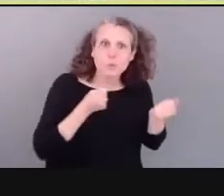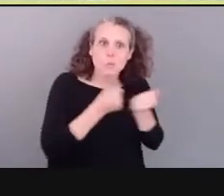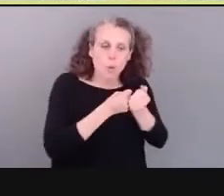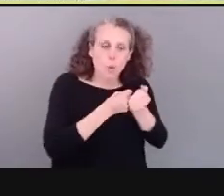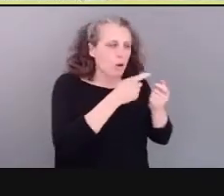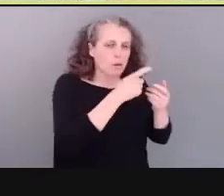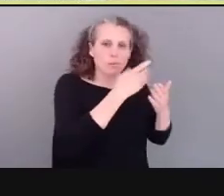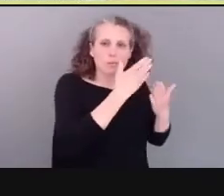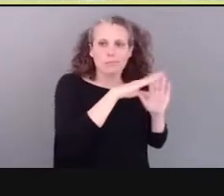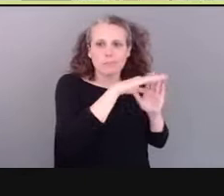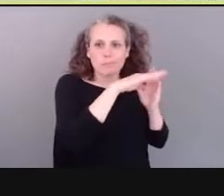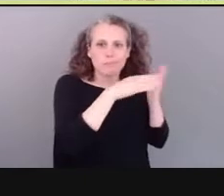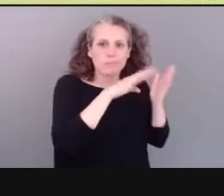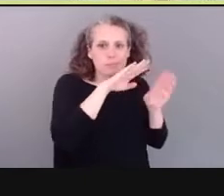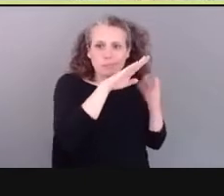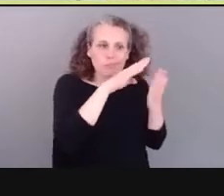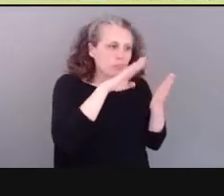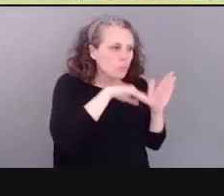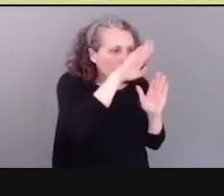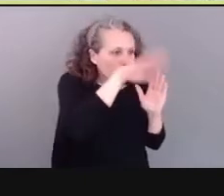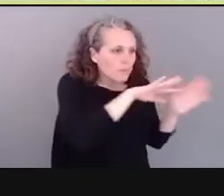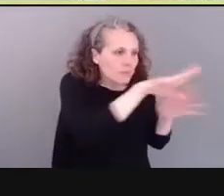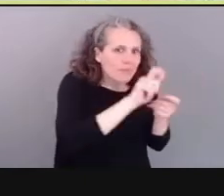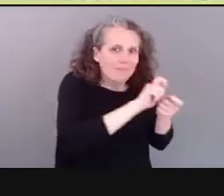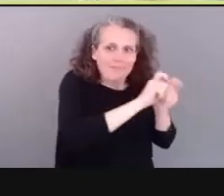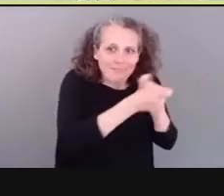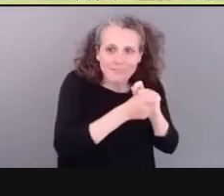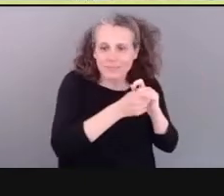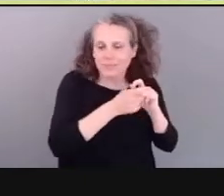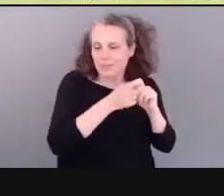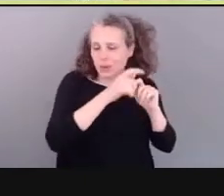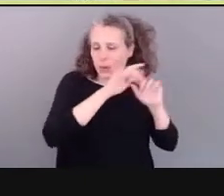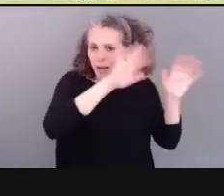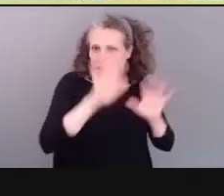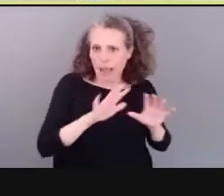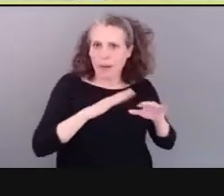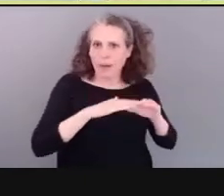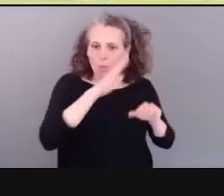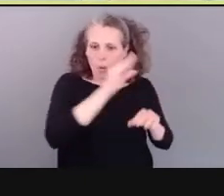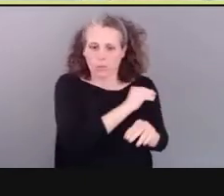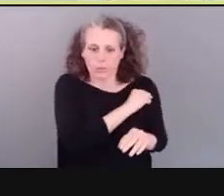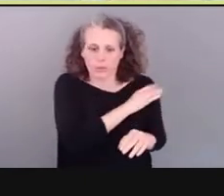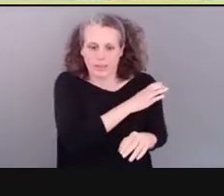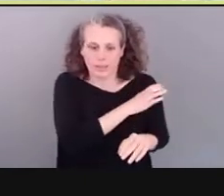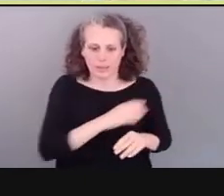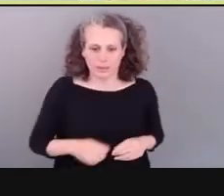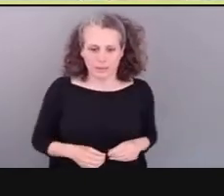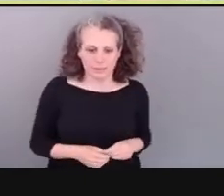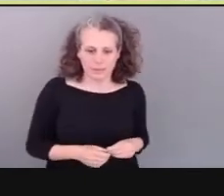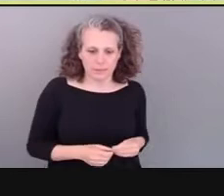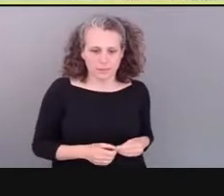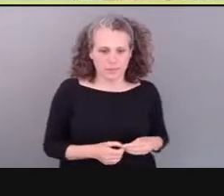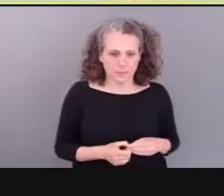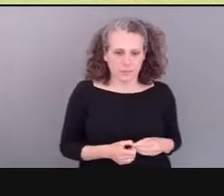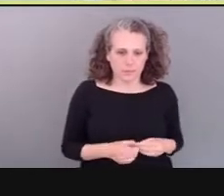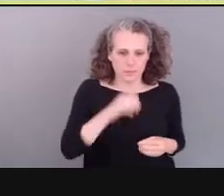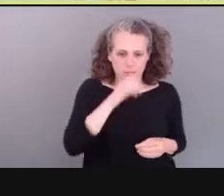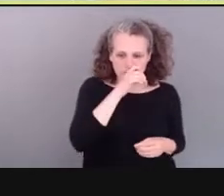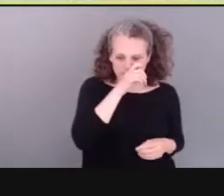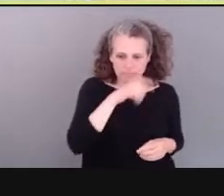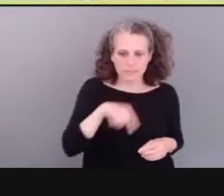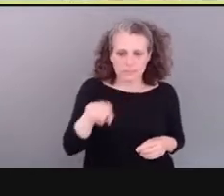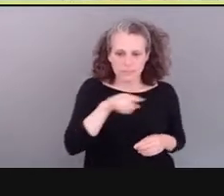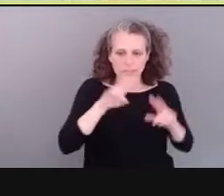adaptation and resilience. So we work closely with them. We bother them often, and we try to keep this issue